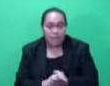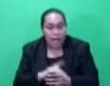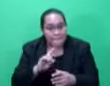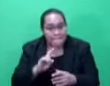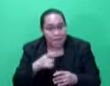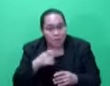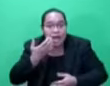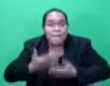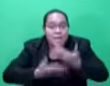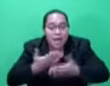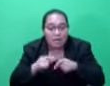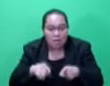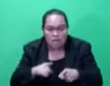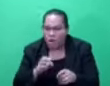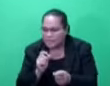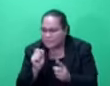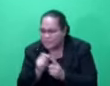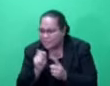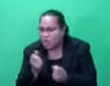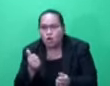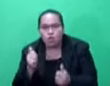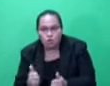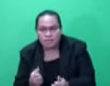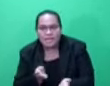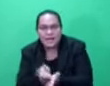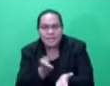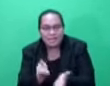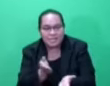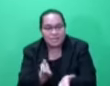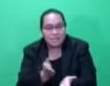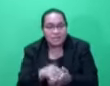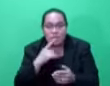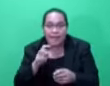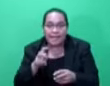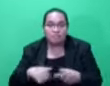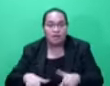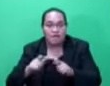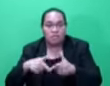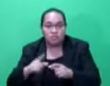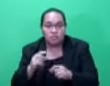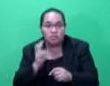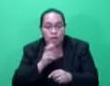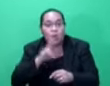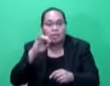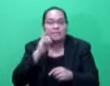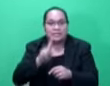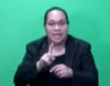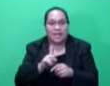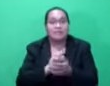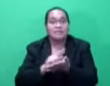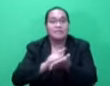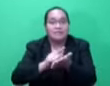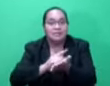place when the demand for a specific good or service becomes uncommonly strong. Travel and tourism will see these phenomena in ways that